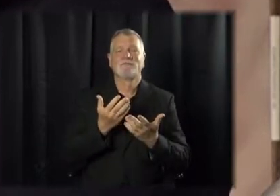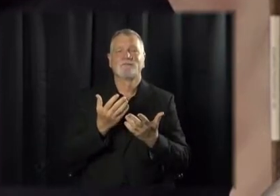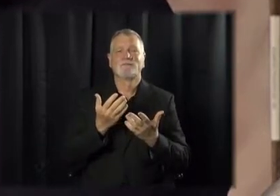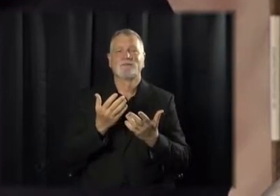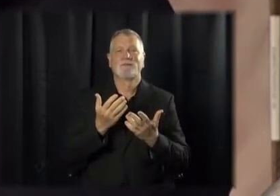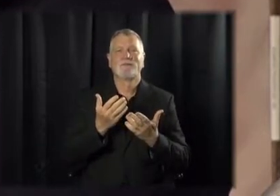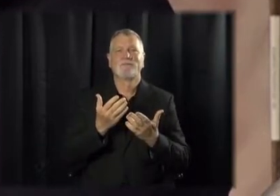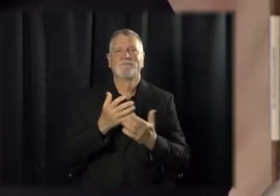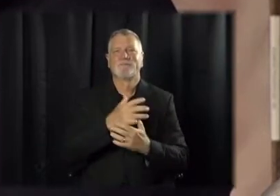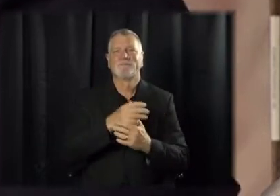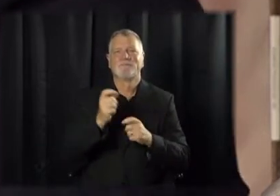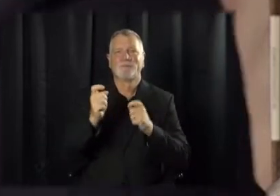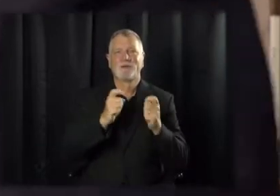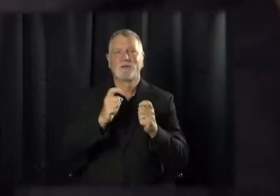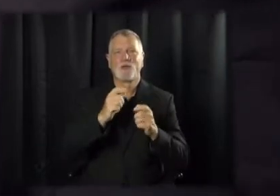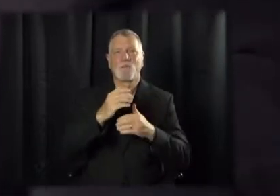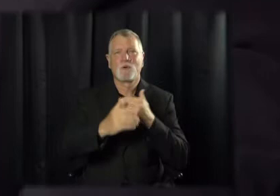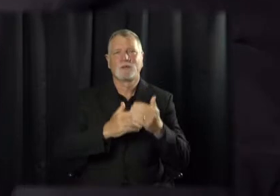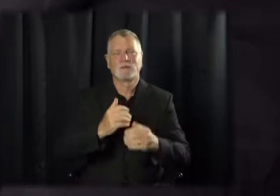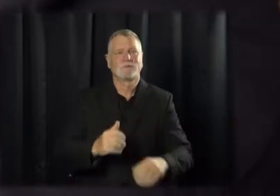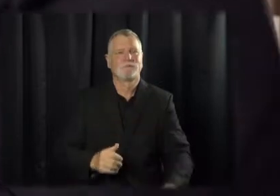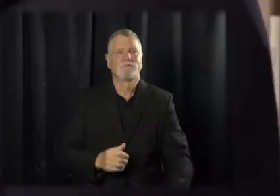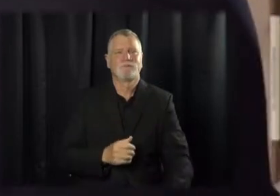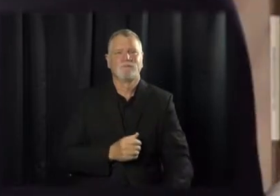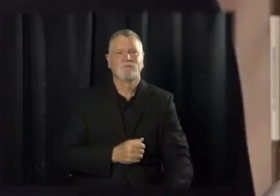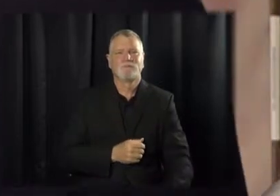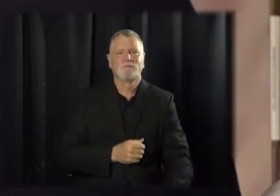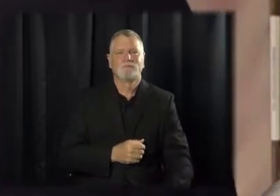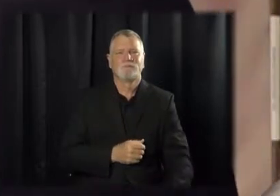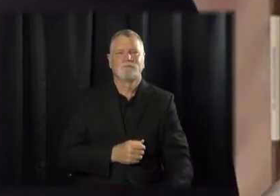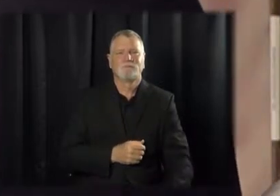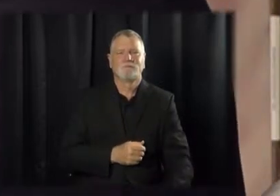as well as the administrative processes.